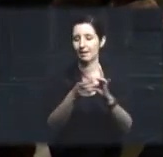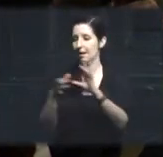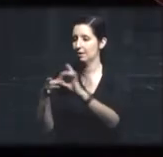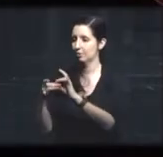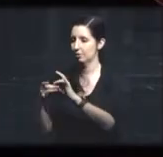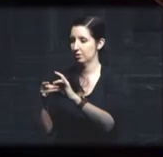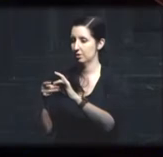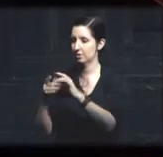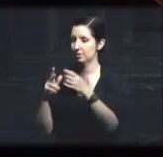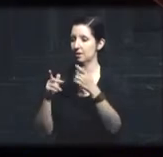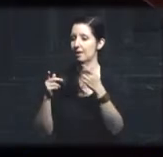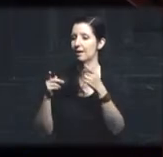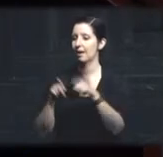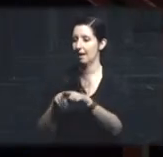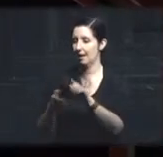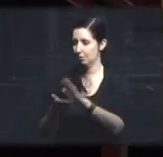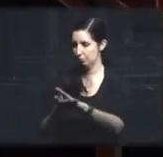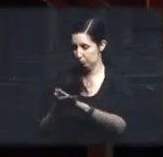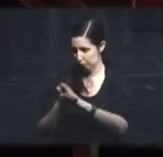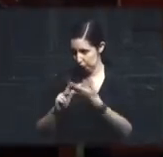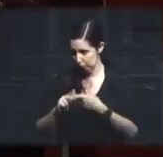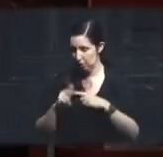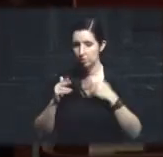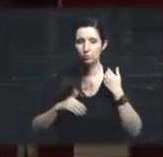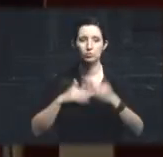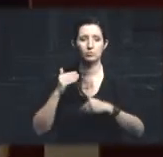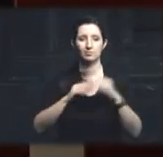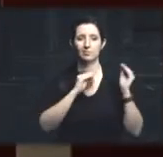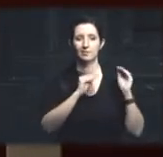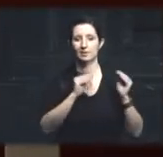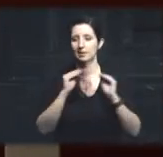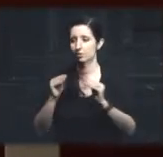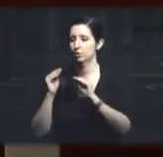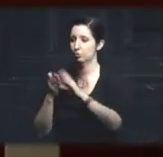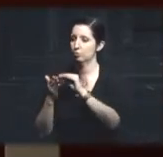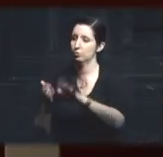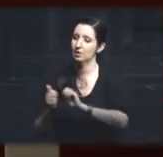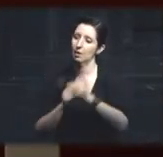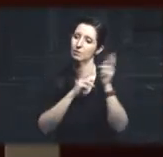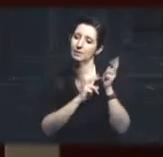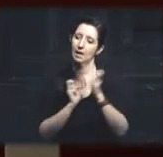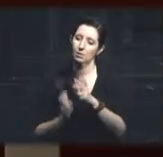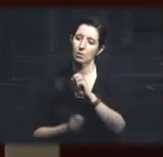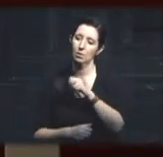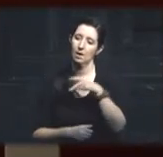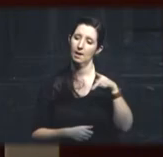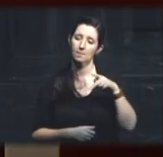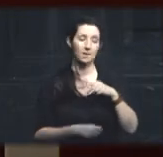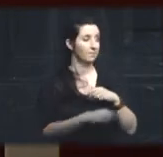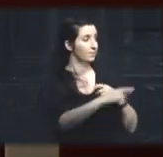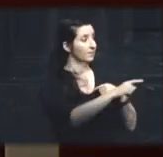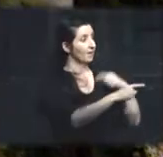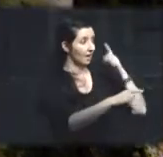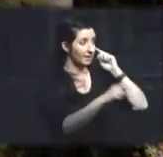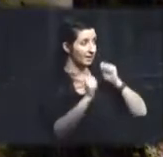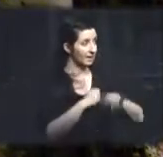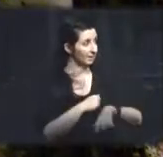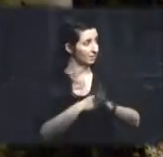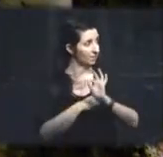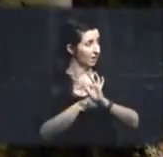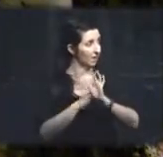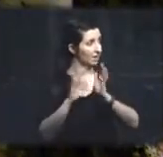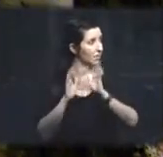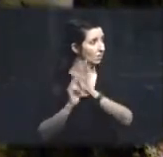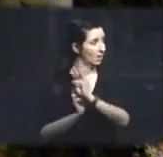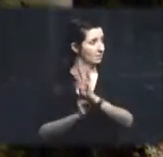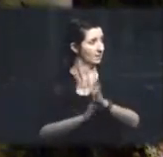into the Learning Commons app and how to download it. And I believe it's available on the Learning Commons webpage, which you can find